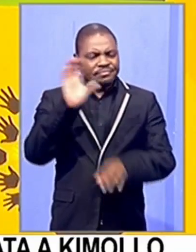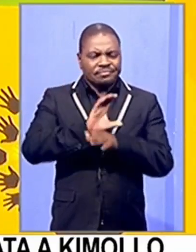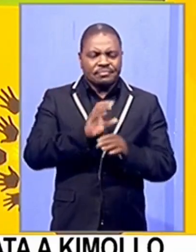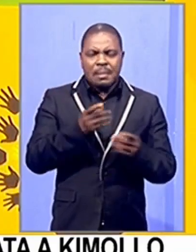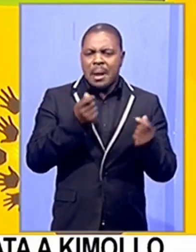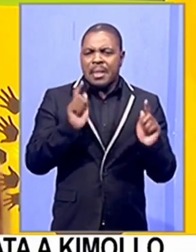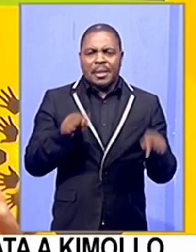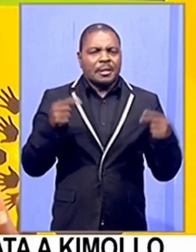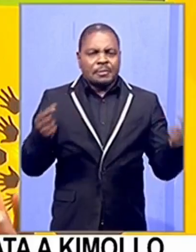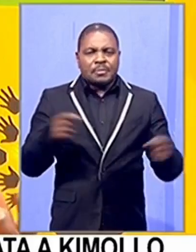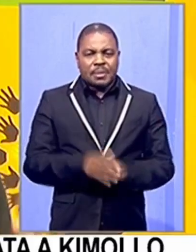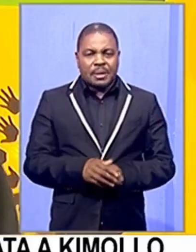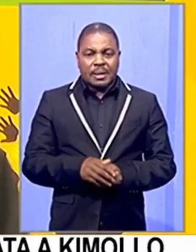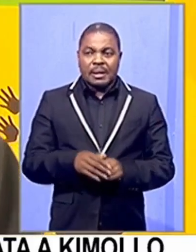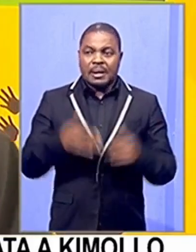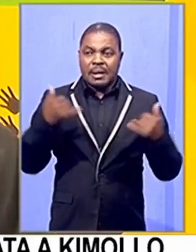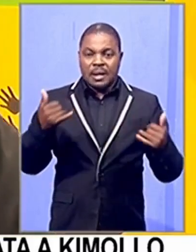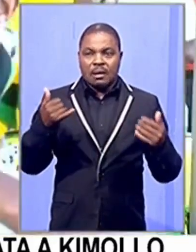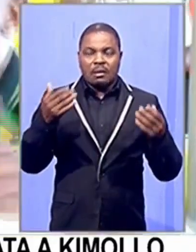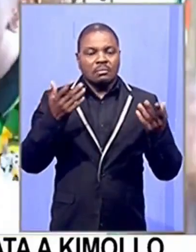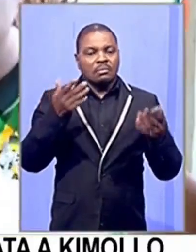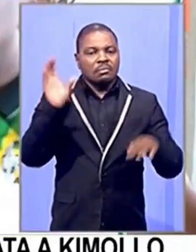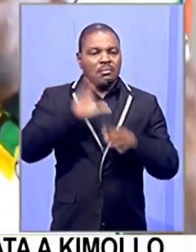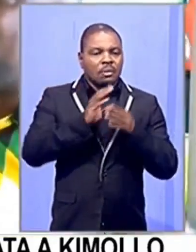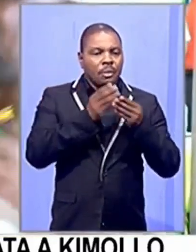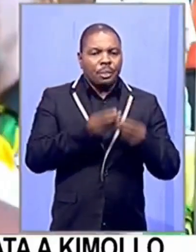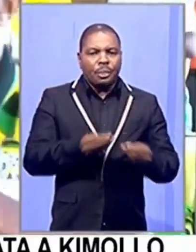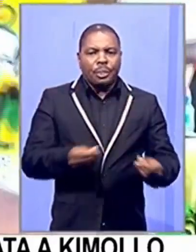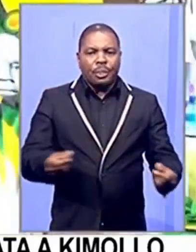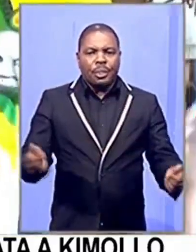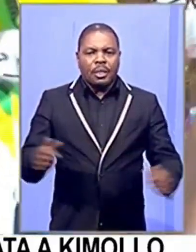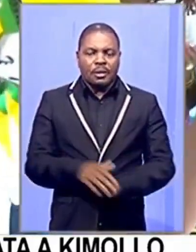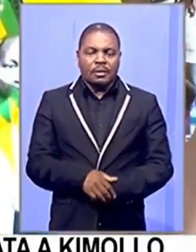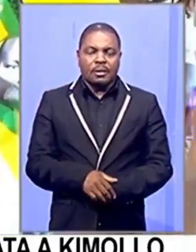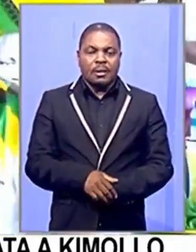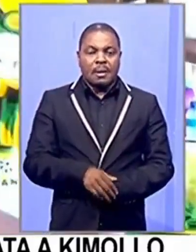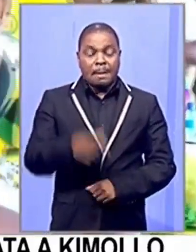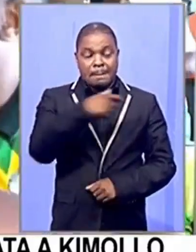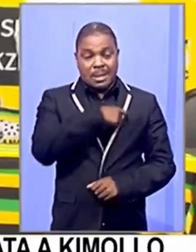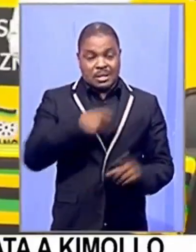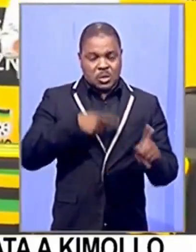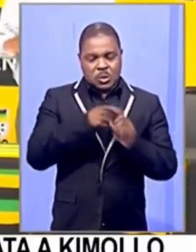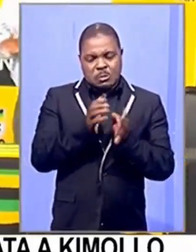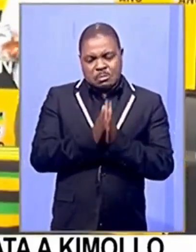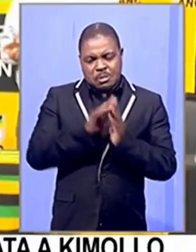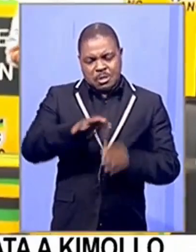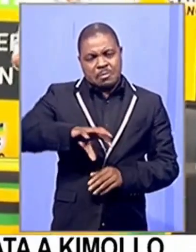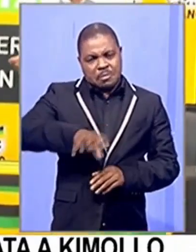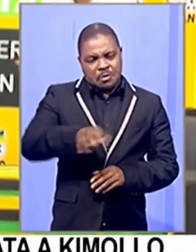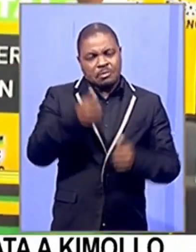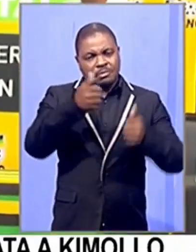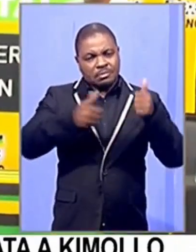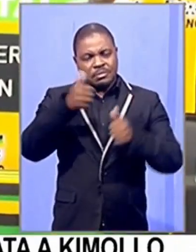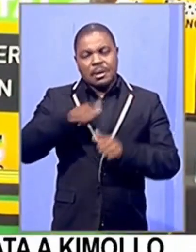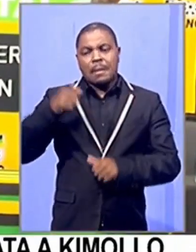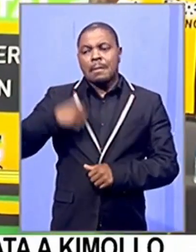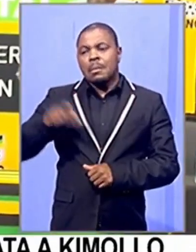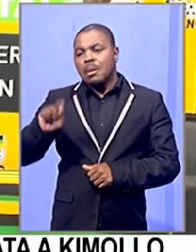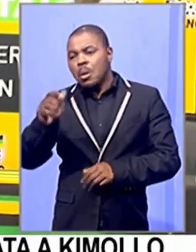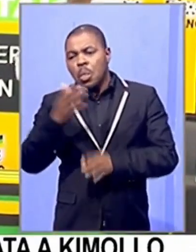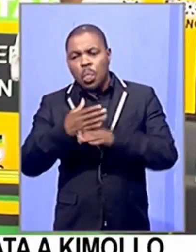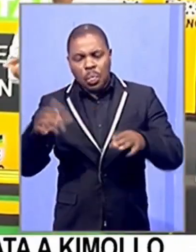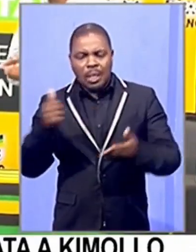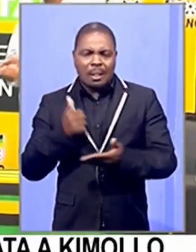So investments then dry up. Mopresidente o ipileditse ho boetapele ba Profensi ho tshehetsa bo masepala ba sa